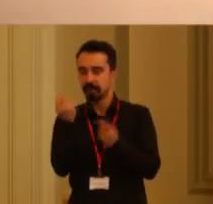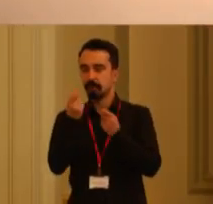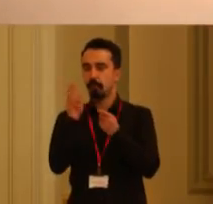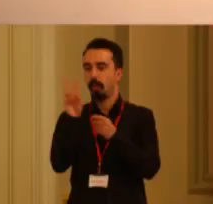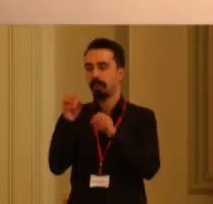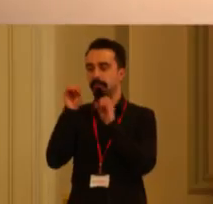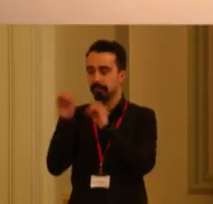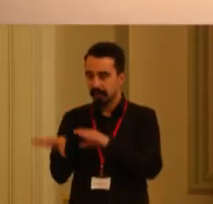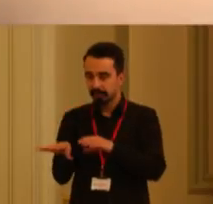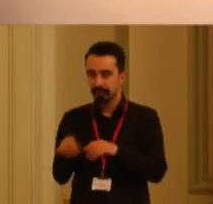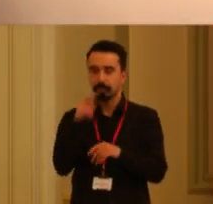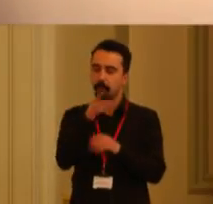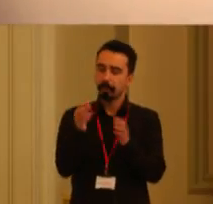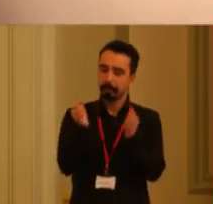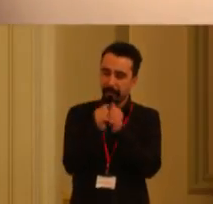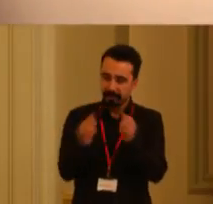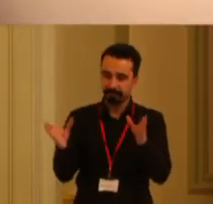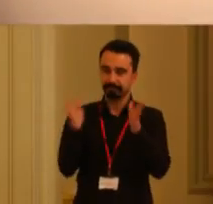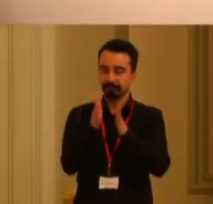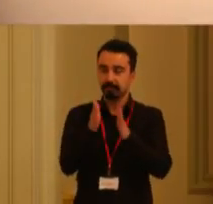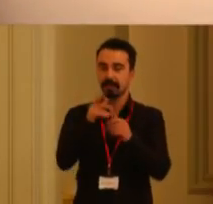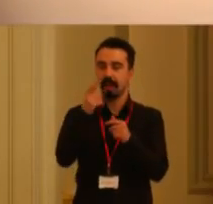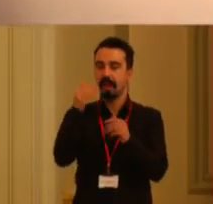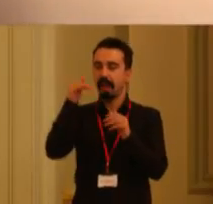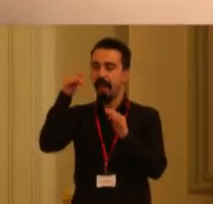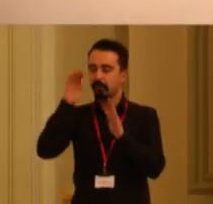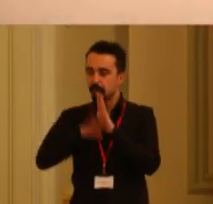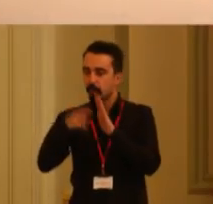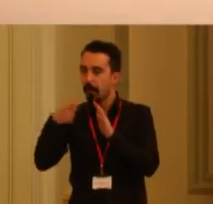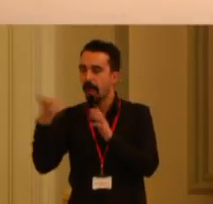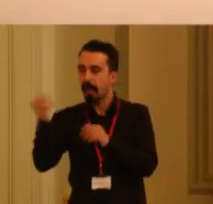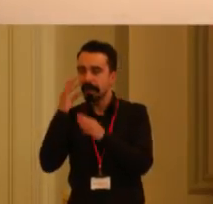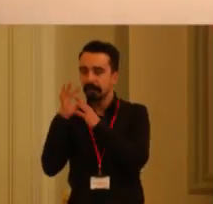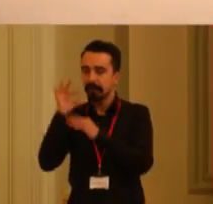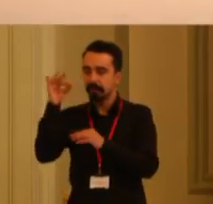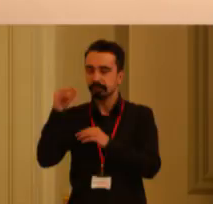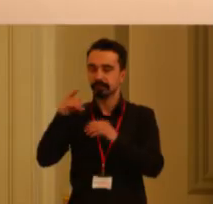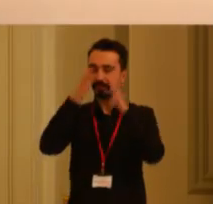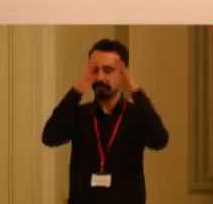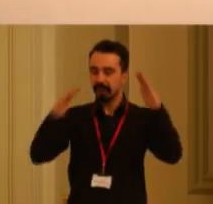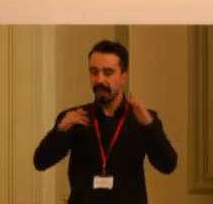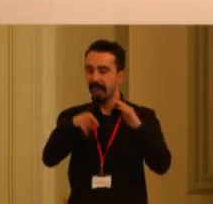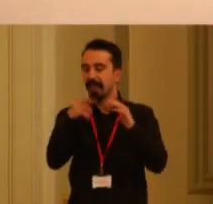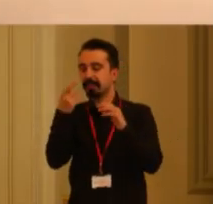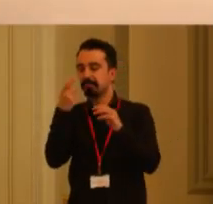income bracket. But that's not good enough. They've got